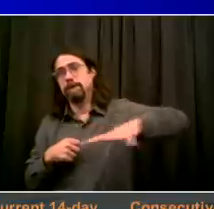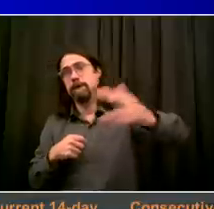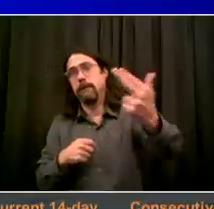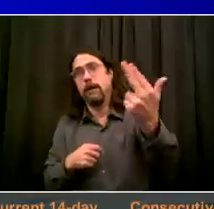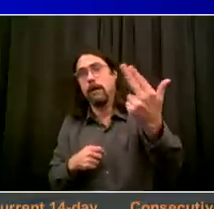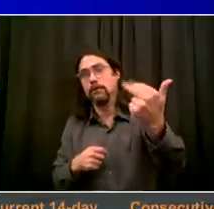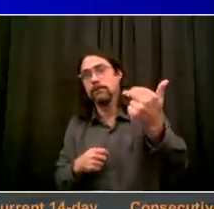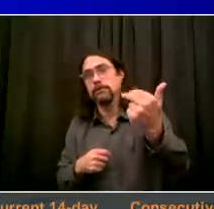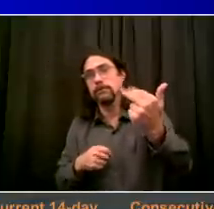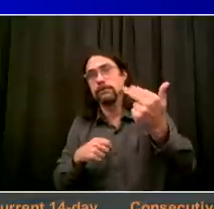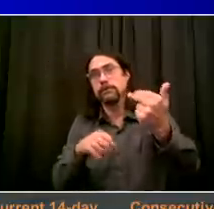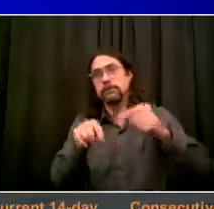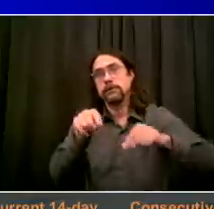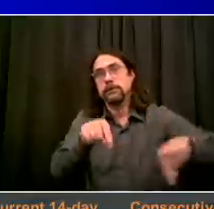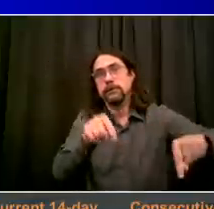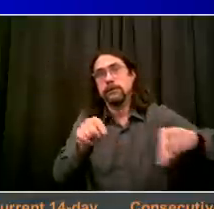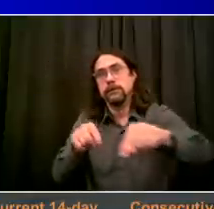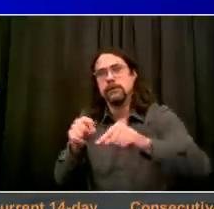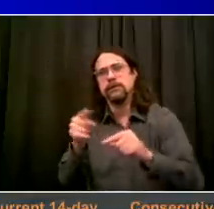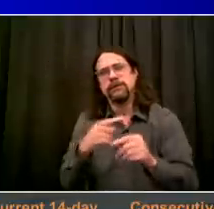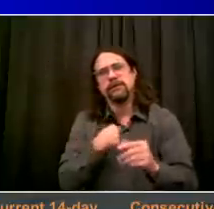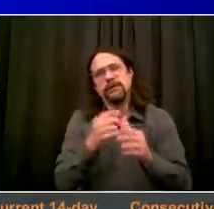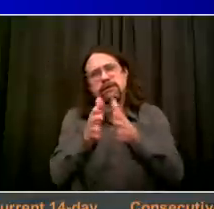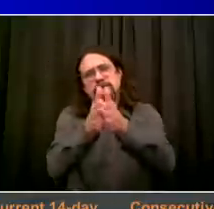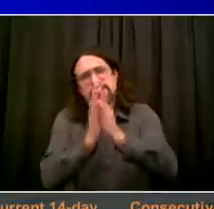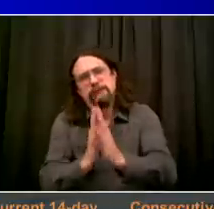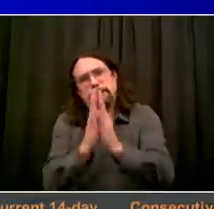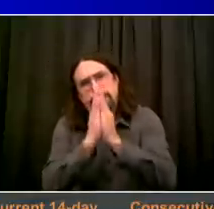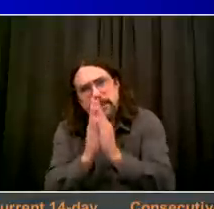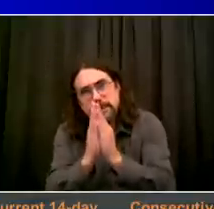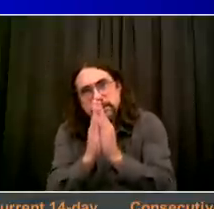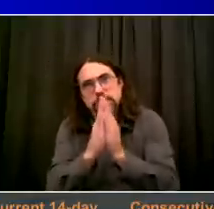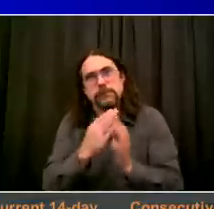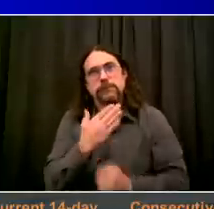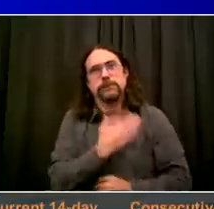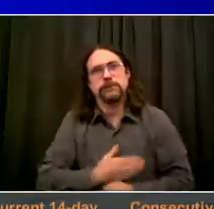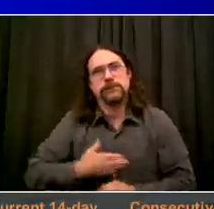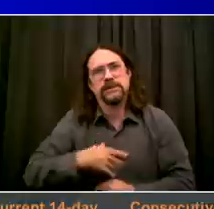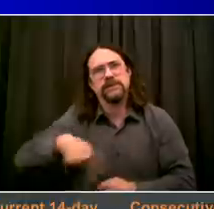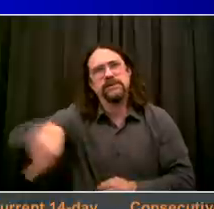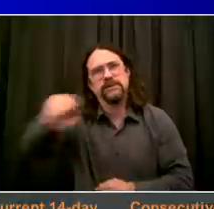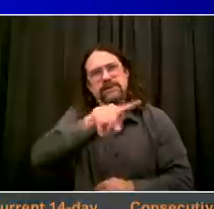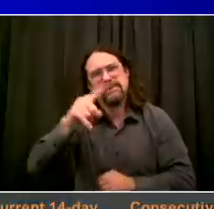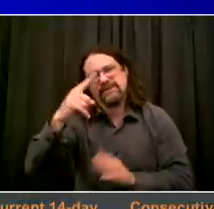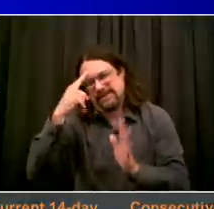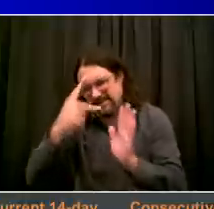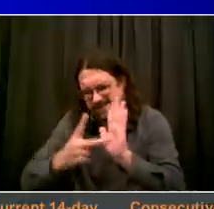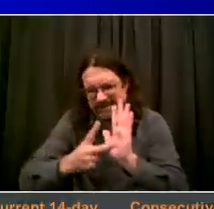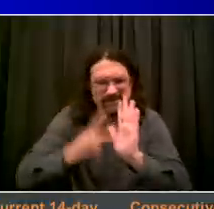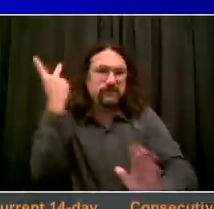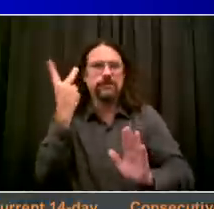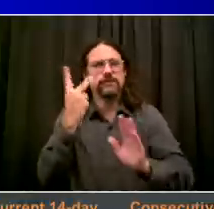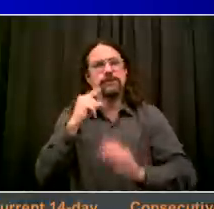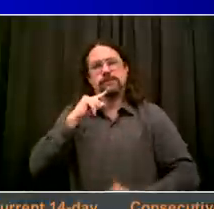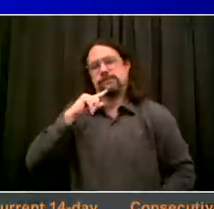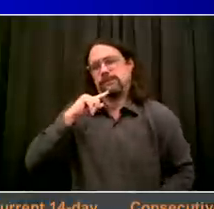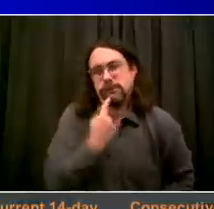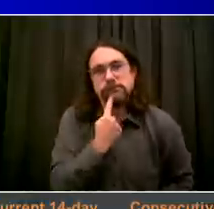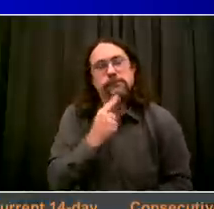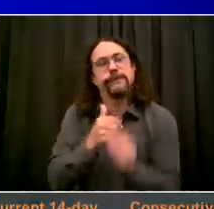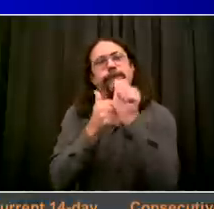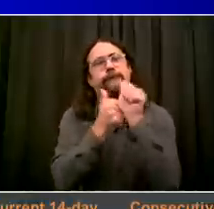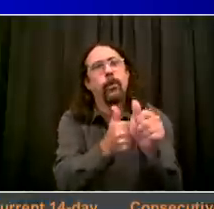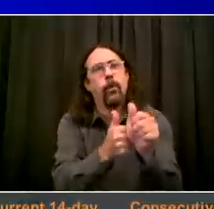see small businesses closed in your neighborhood. You can do something about it. Right now, there is time to turn things around. That's why we're providing